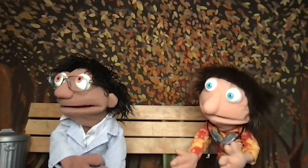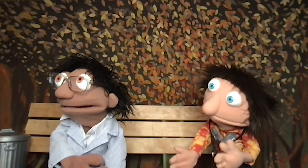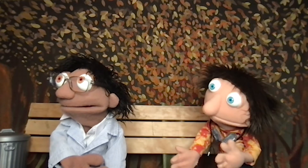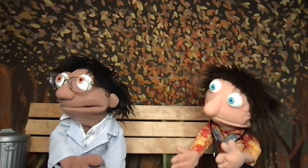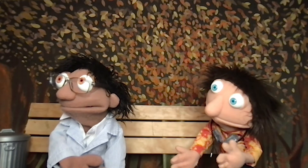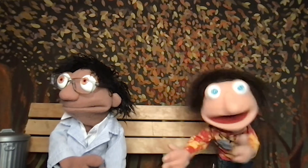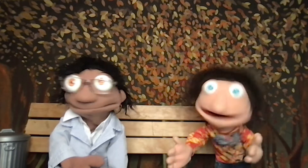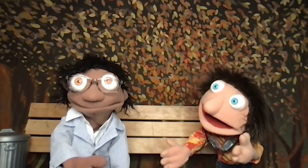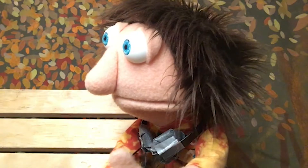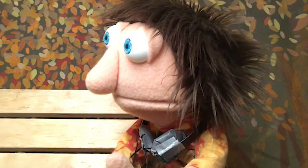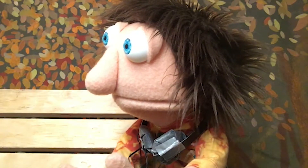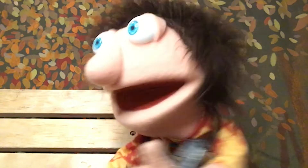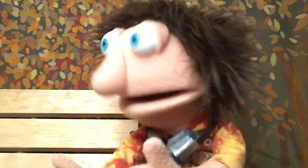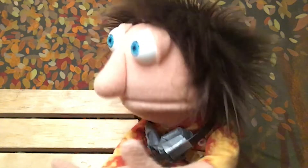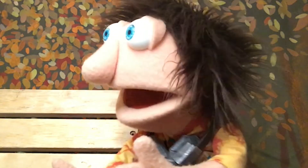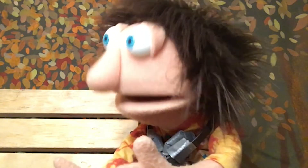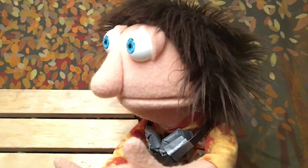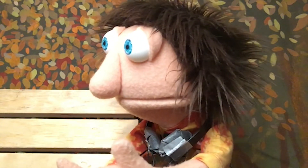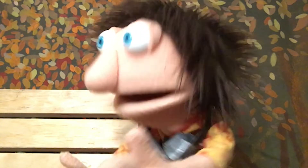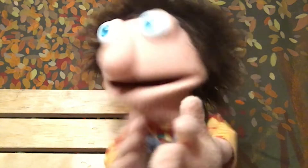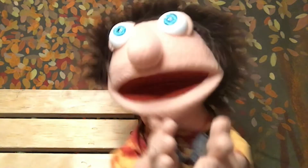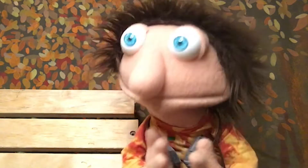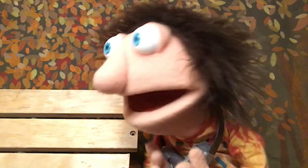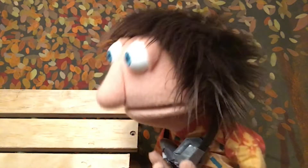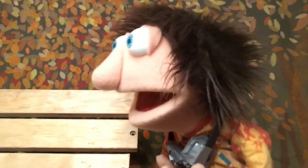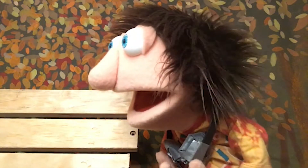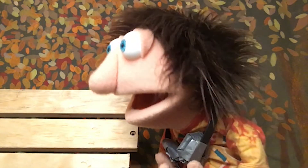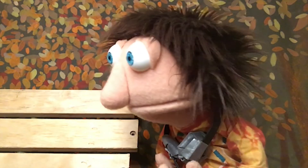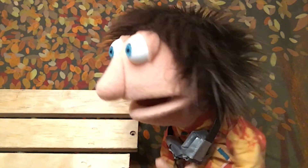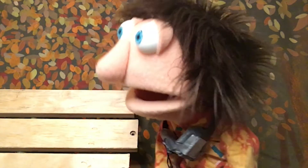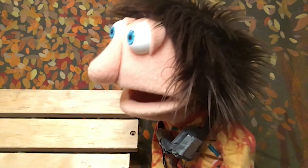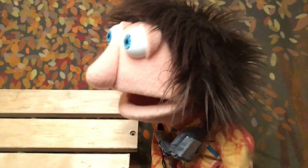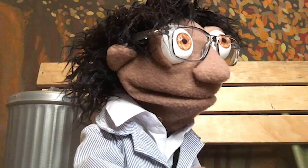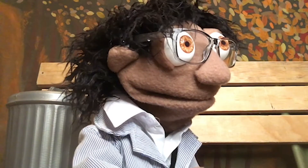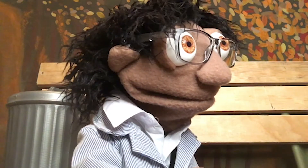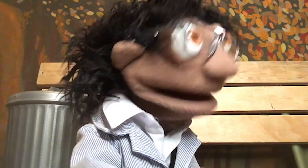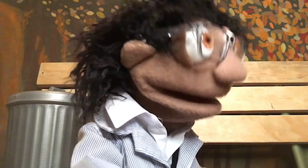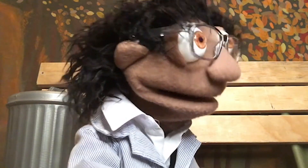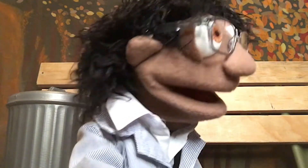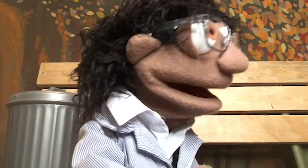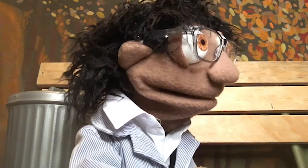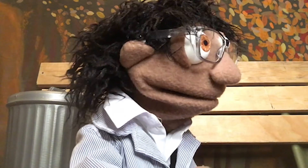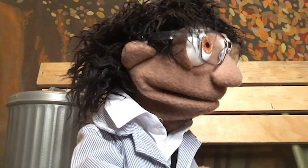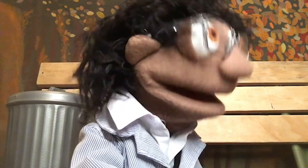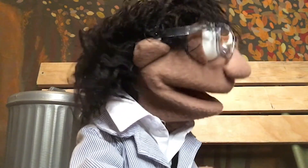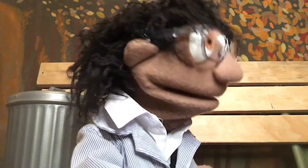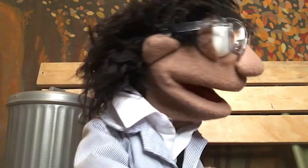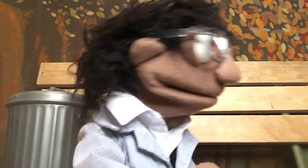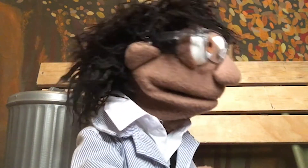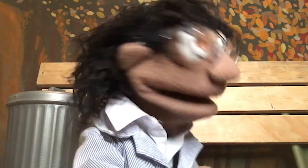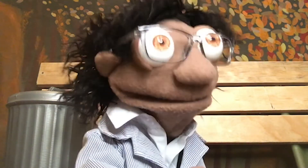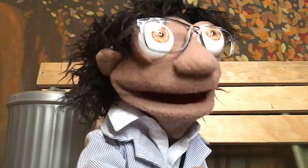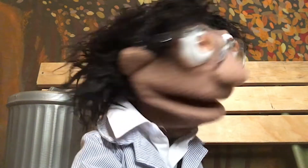Well, what do you think? It could be a movie, right? Maybe Nick Cage could play me. You need help. Serious